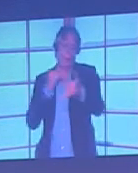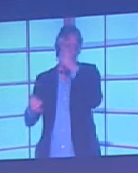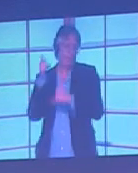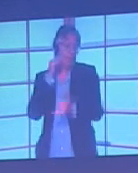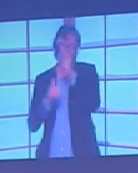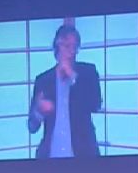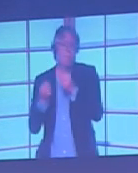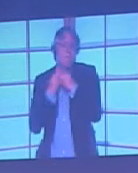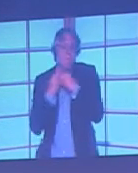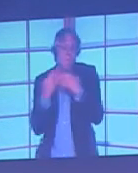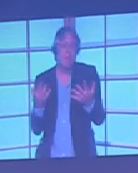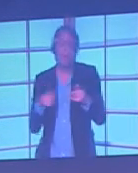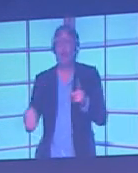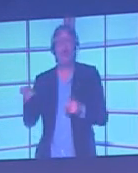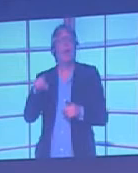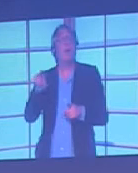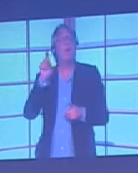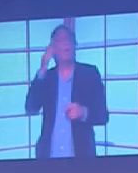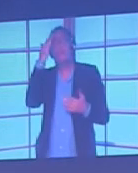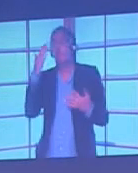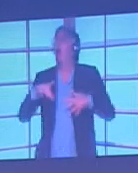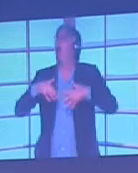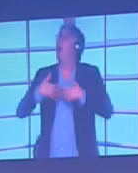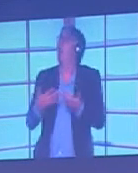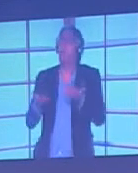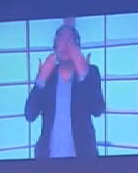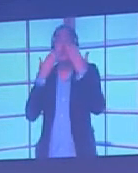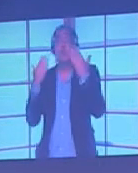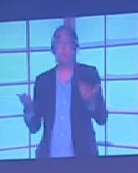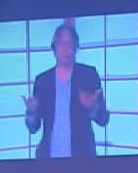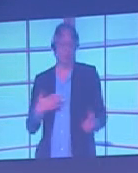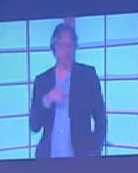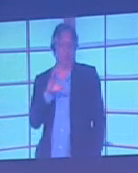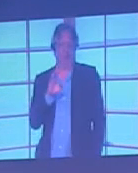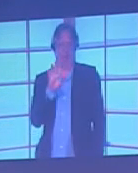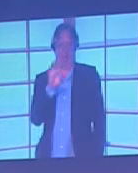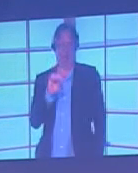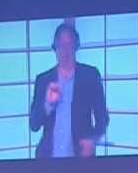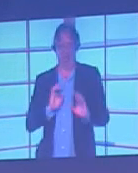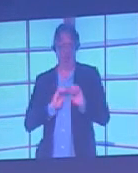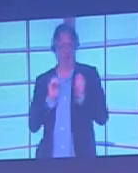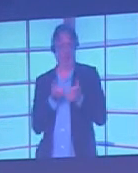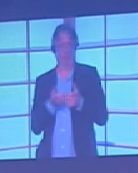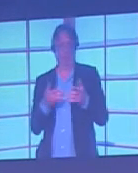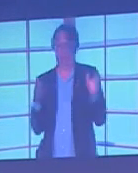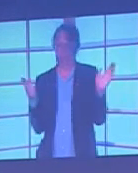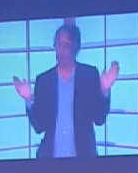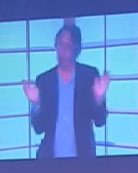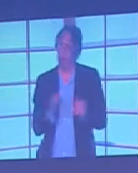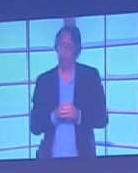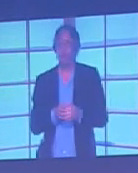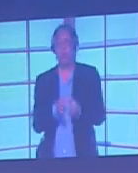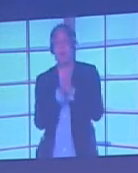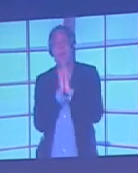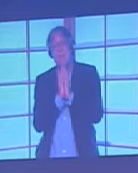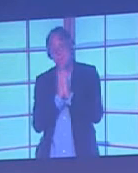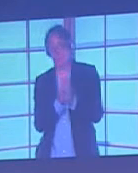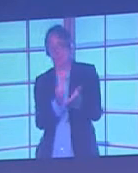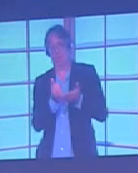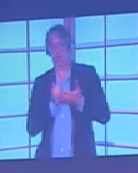time, but they need our help. CAFE is only a small team of people. We need your help, so please be on side for